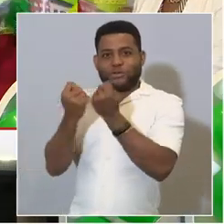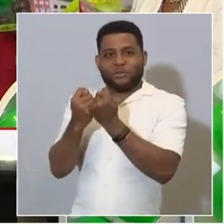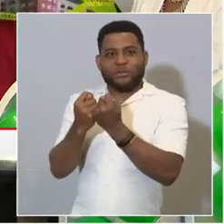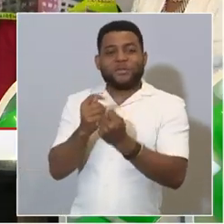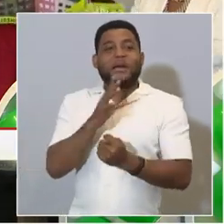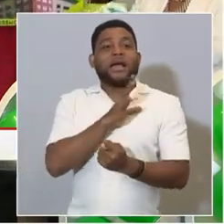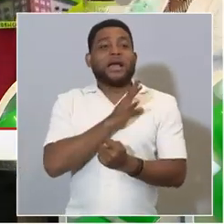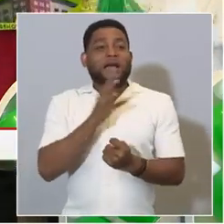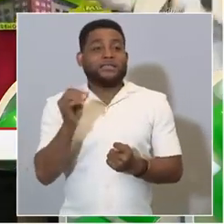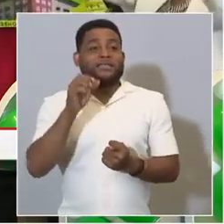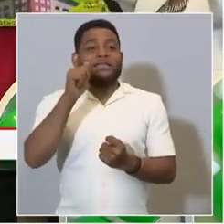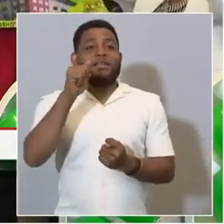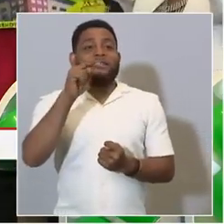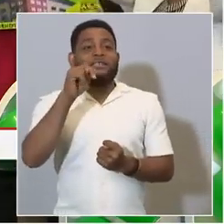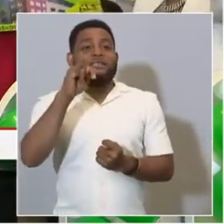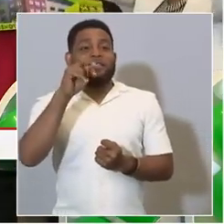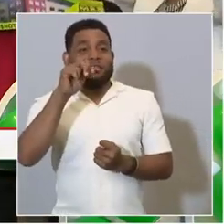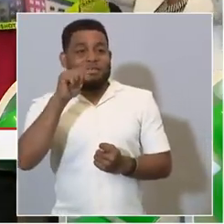applause.